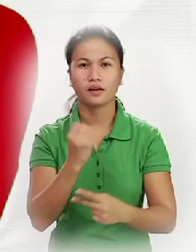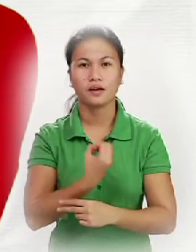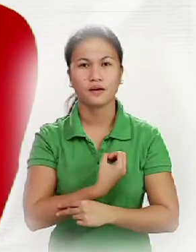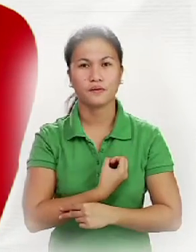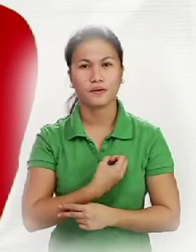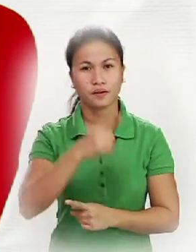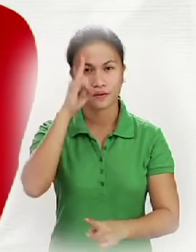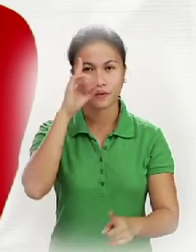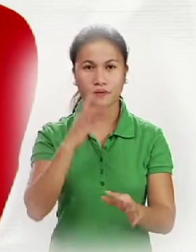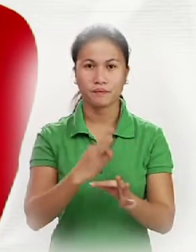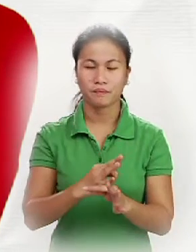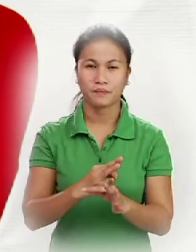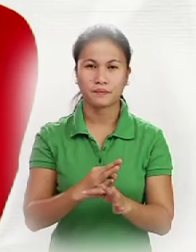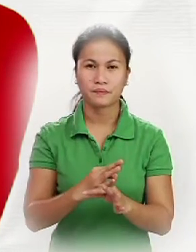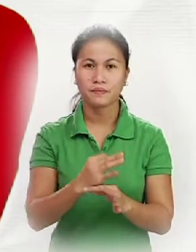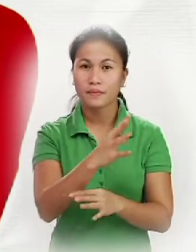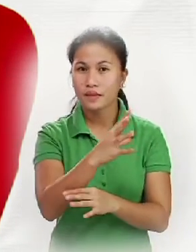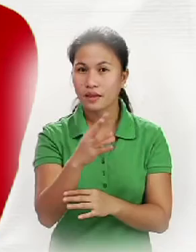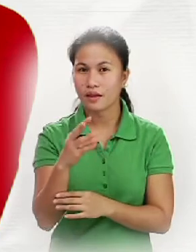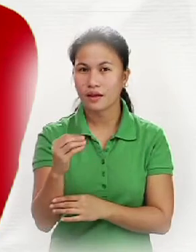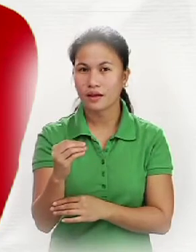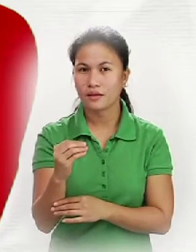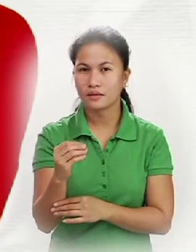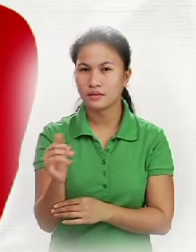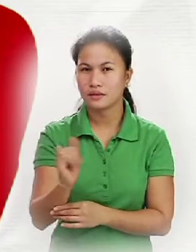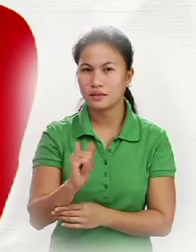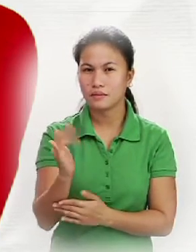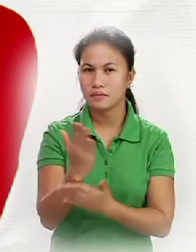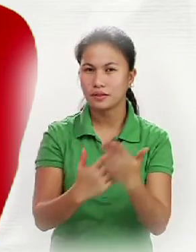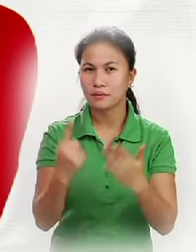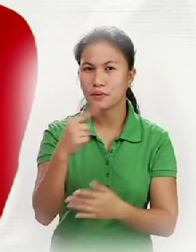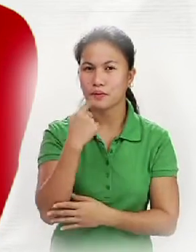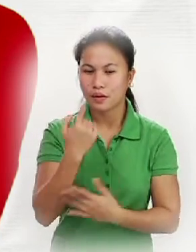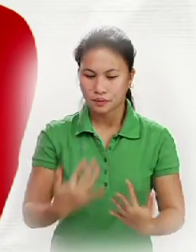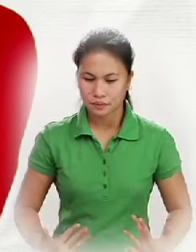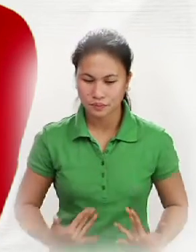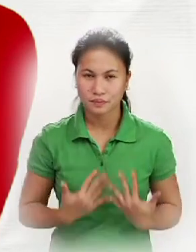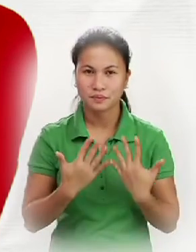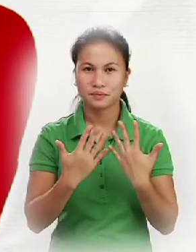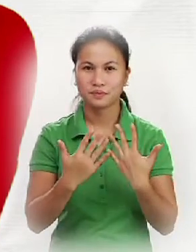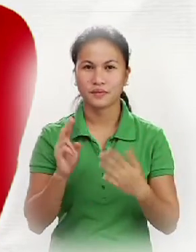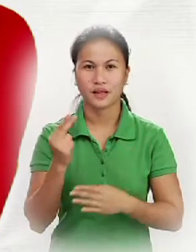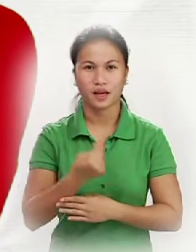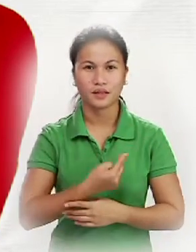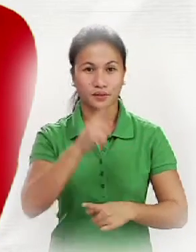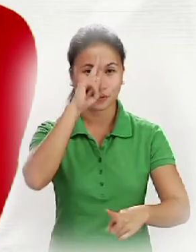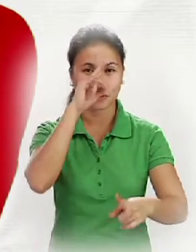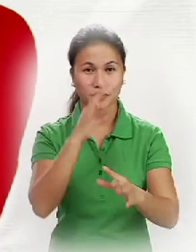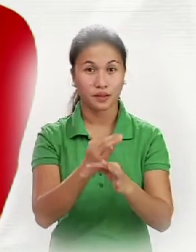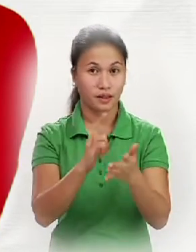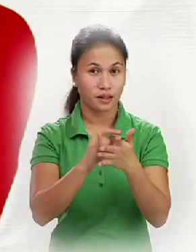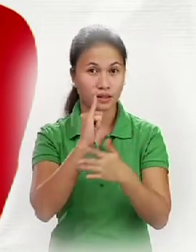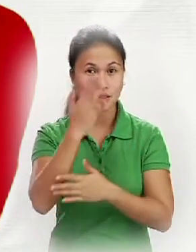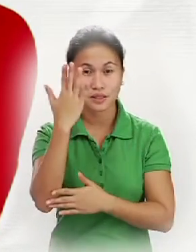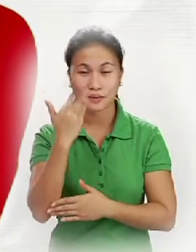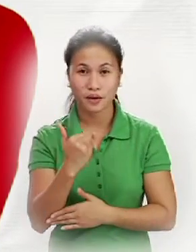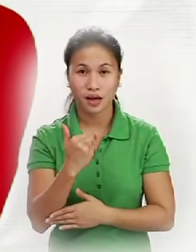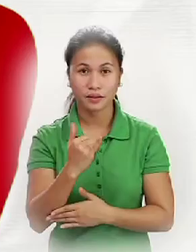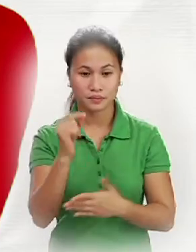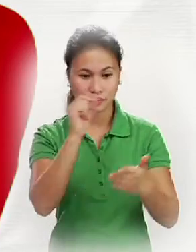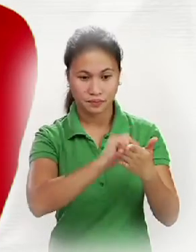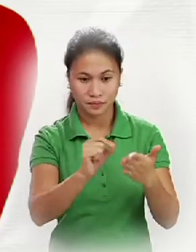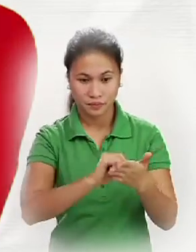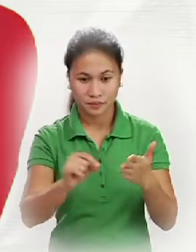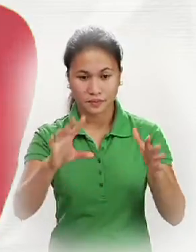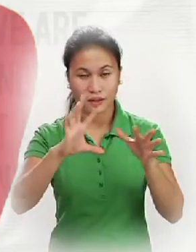He is also depicted as someone who inspires us all the more to faith. That's why the author of the letter